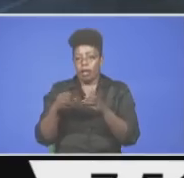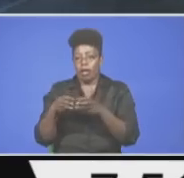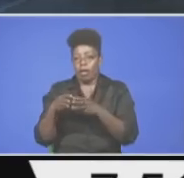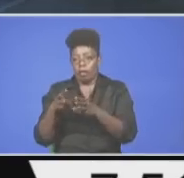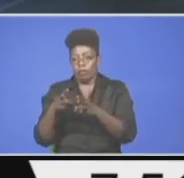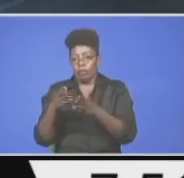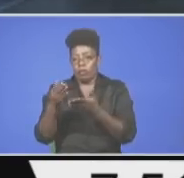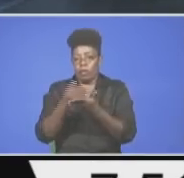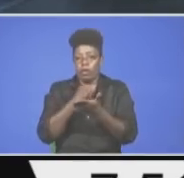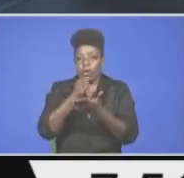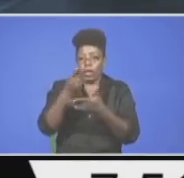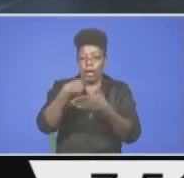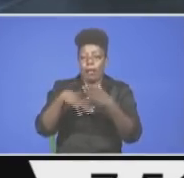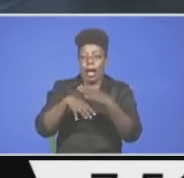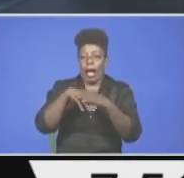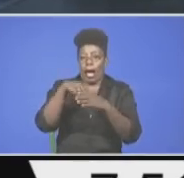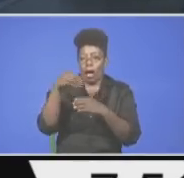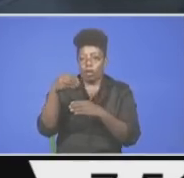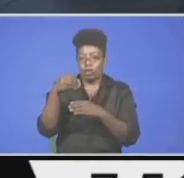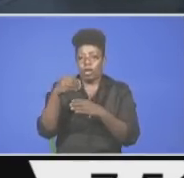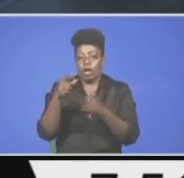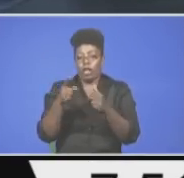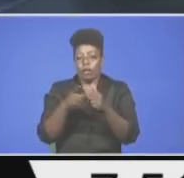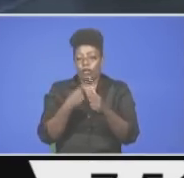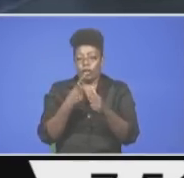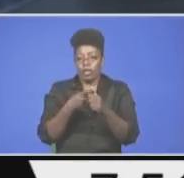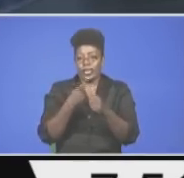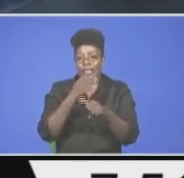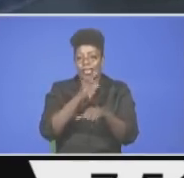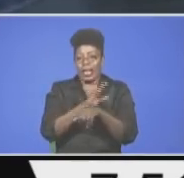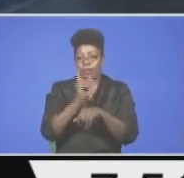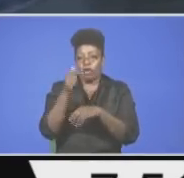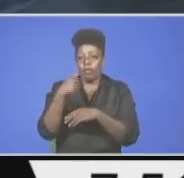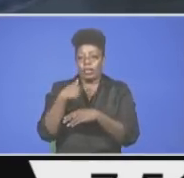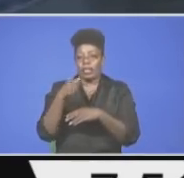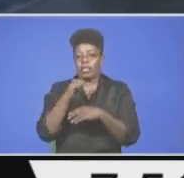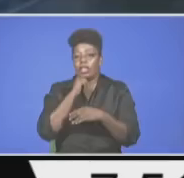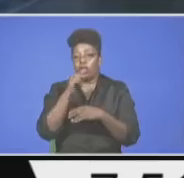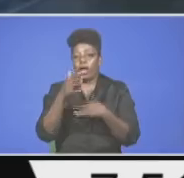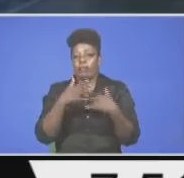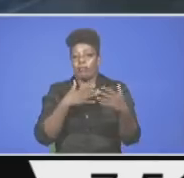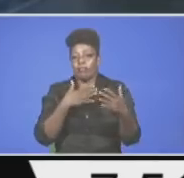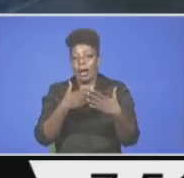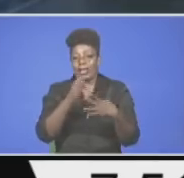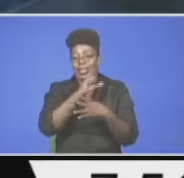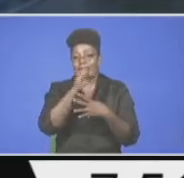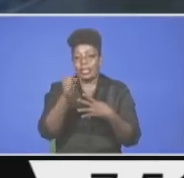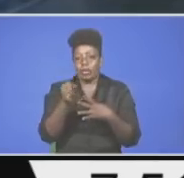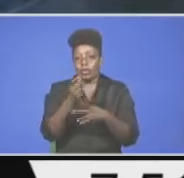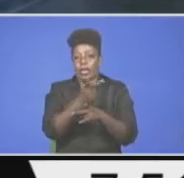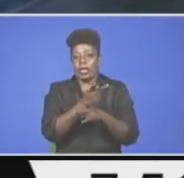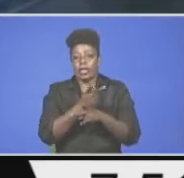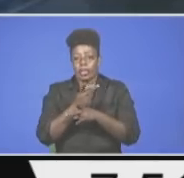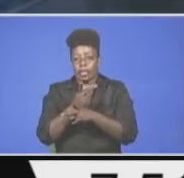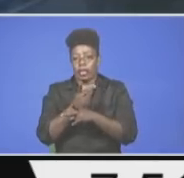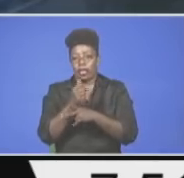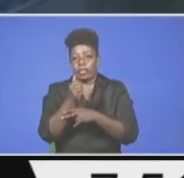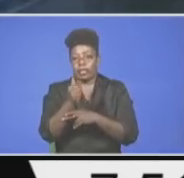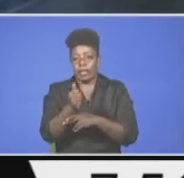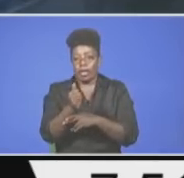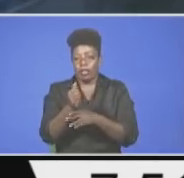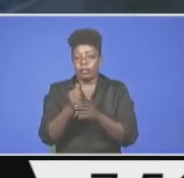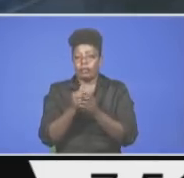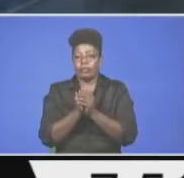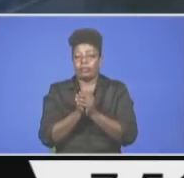may not want to come out with a high average on the first night. For me, it didn't matter. I know the season will take care of my average. It will normalize over the